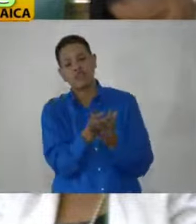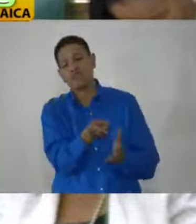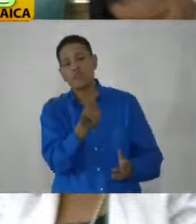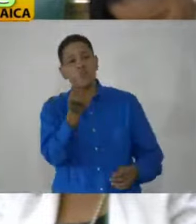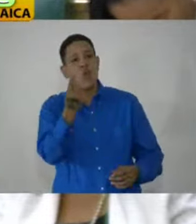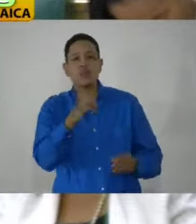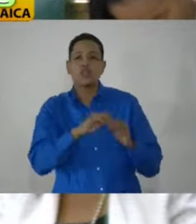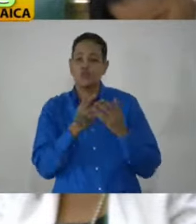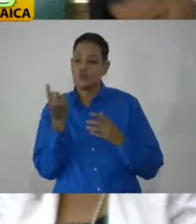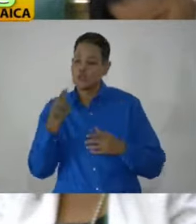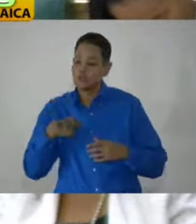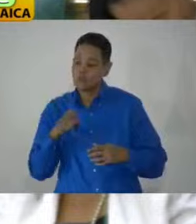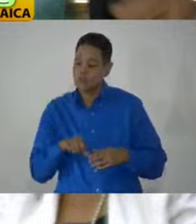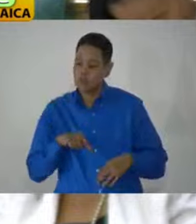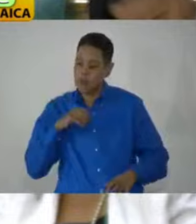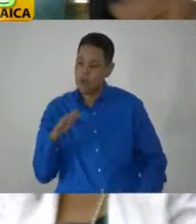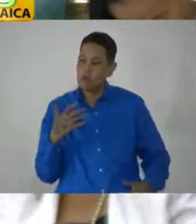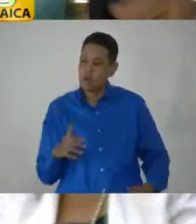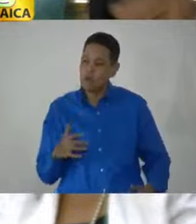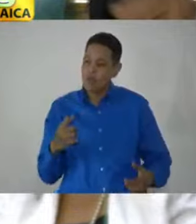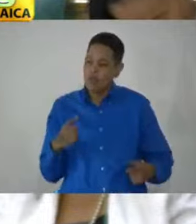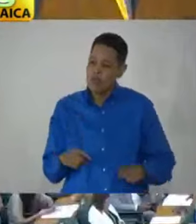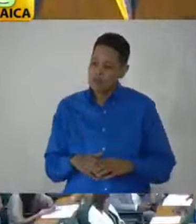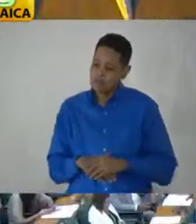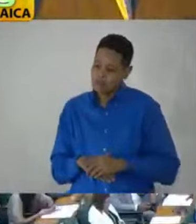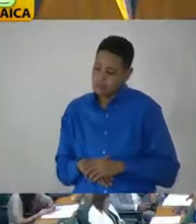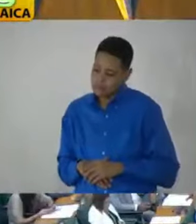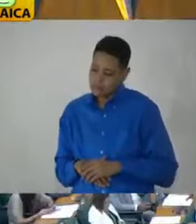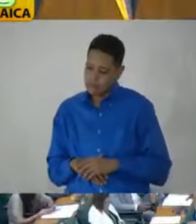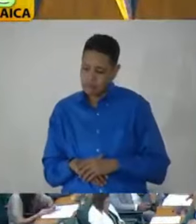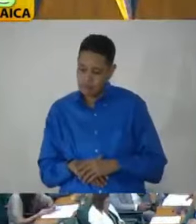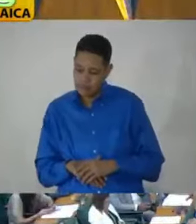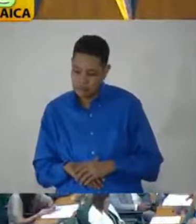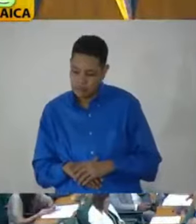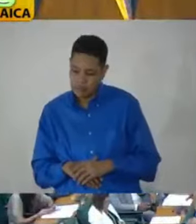which is something very, very significant.